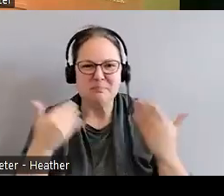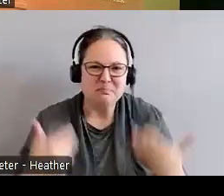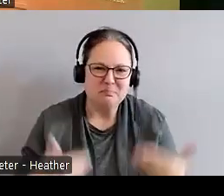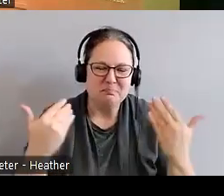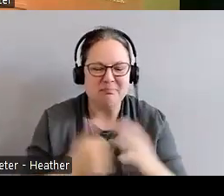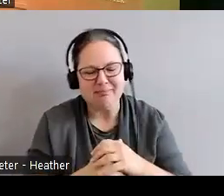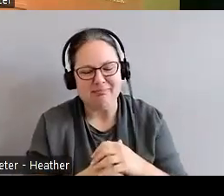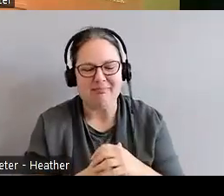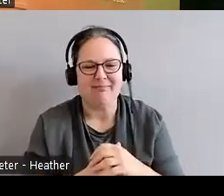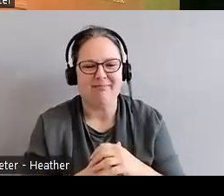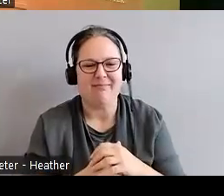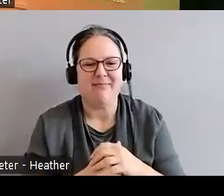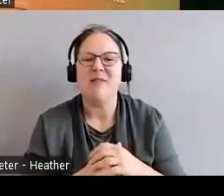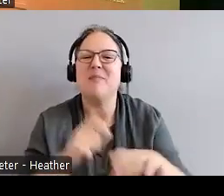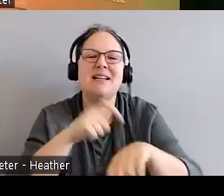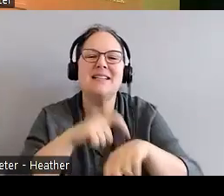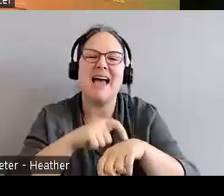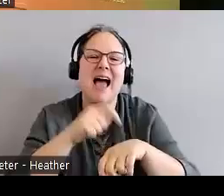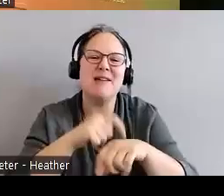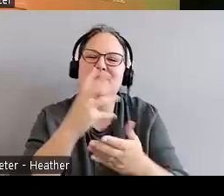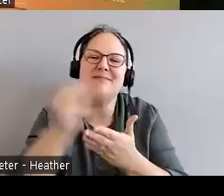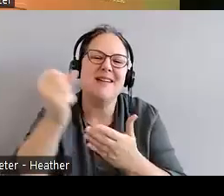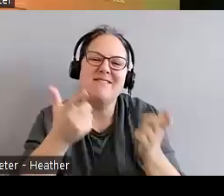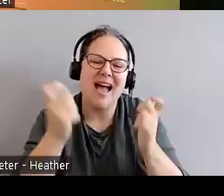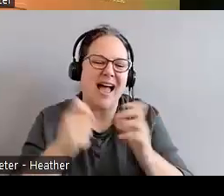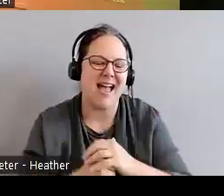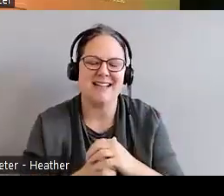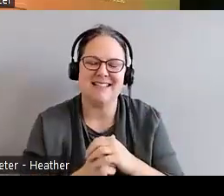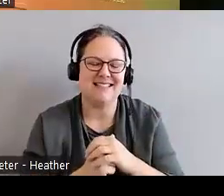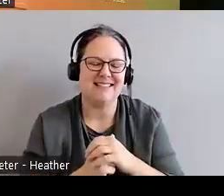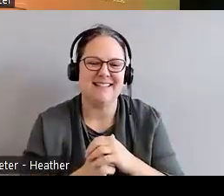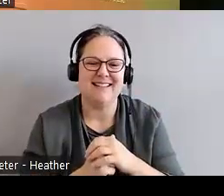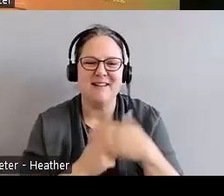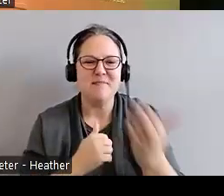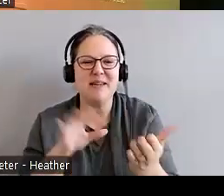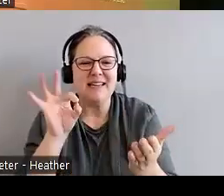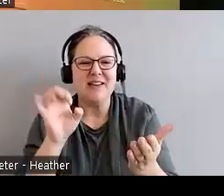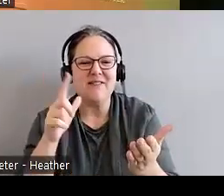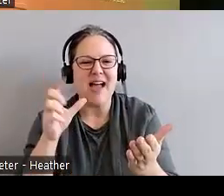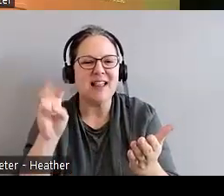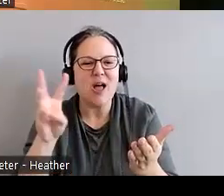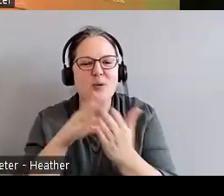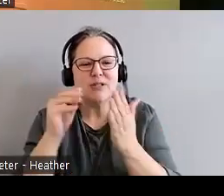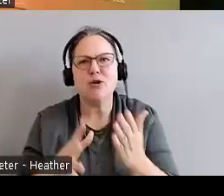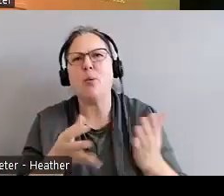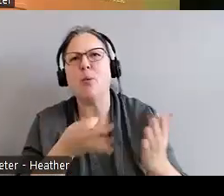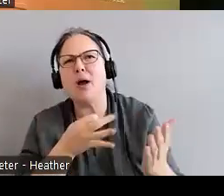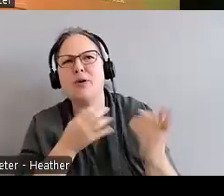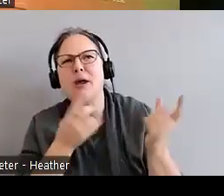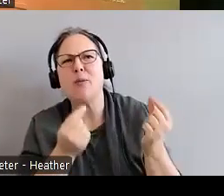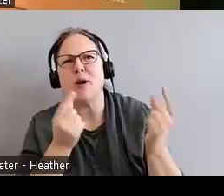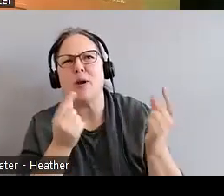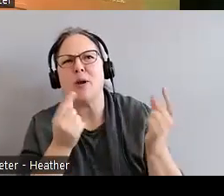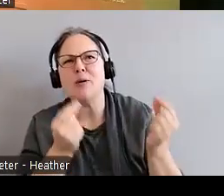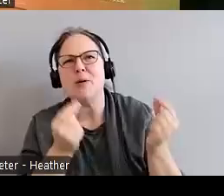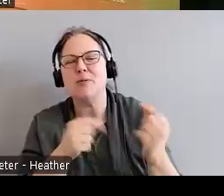really flies fast. You know, being a neuropsychiatry fellow, kind of wondering about what to do to now here as a